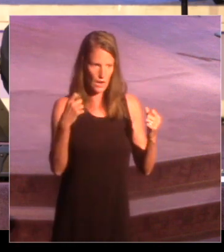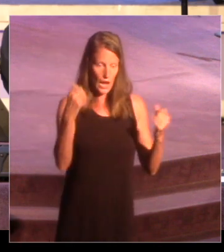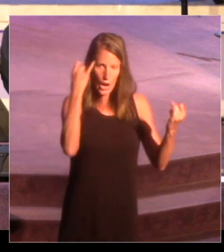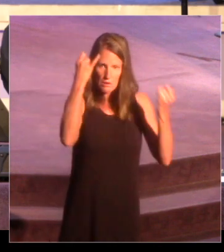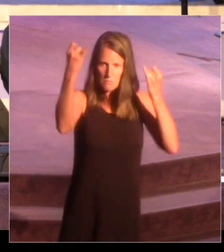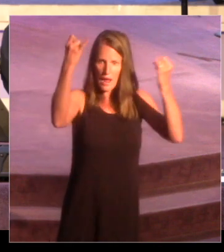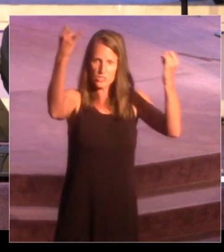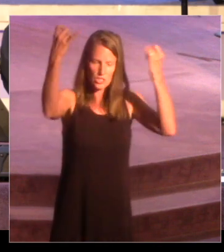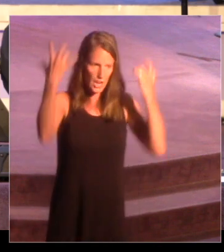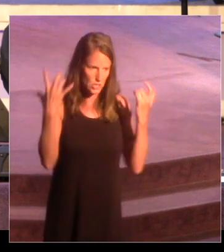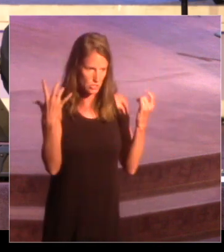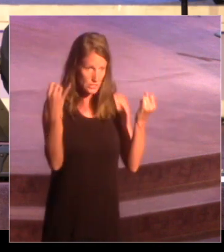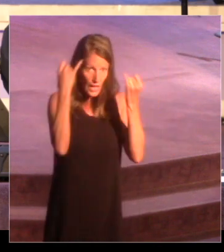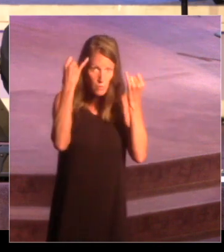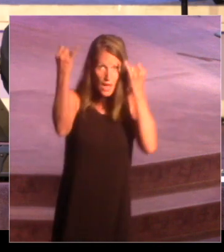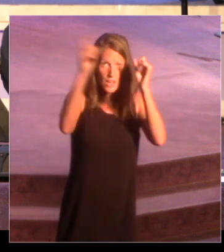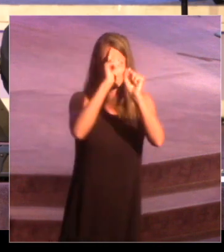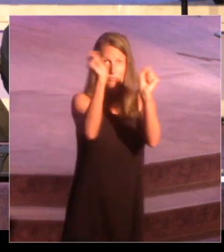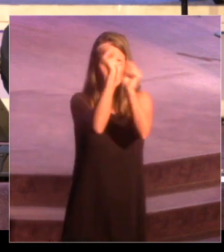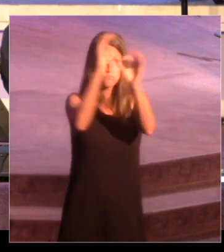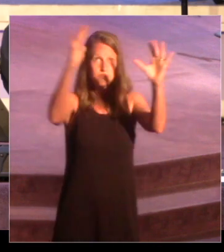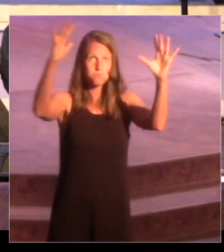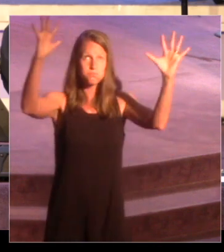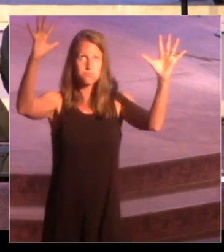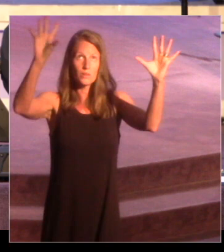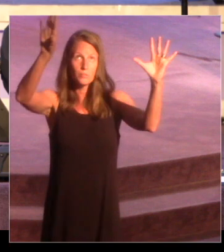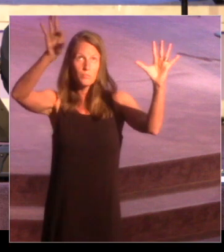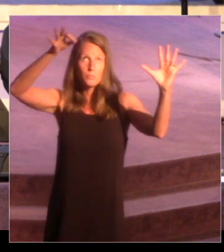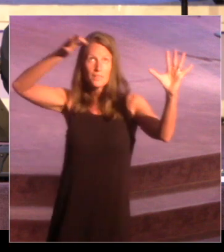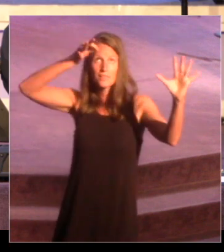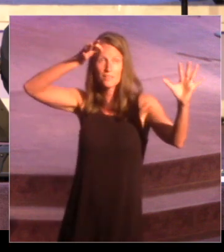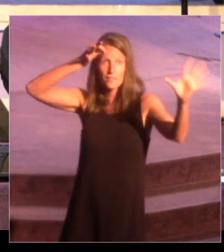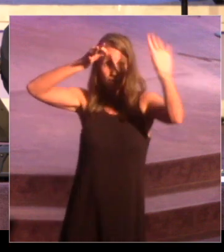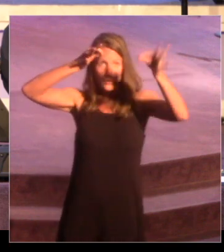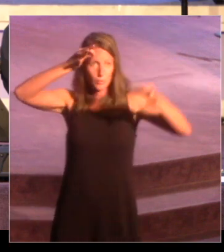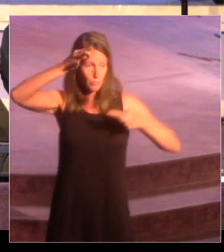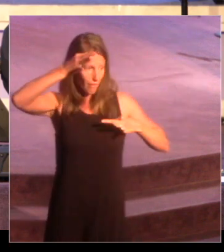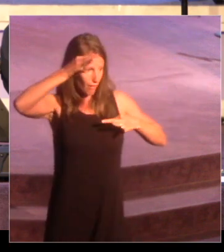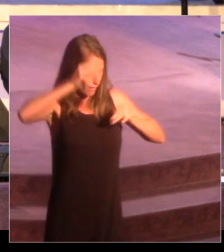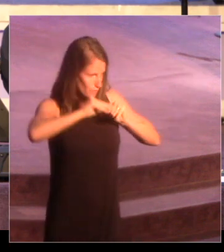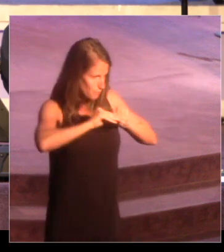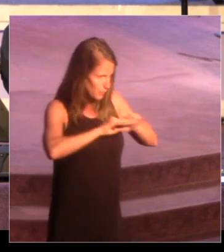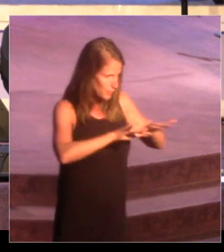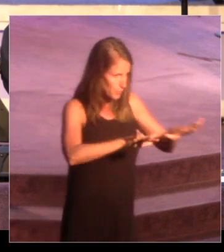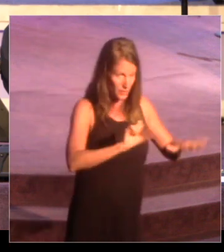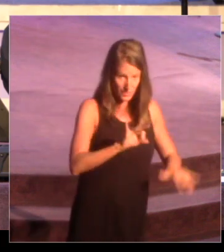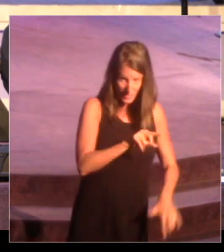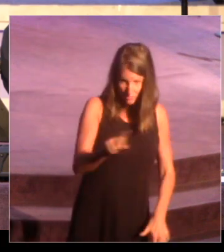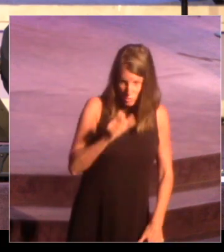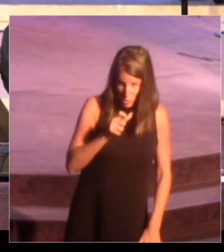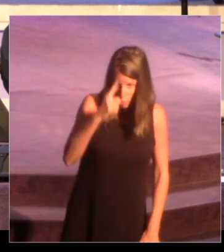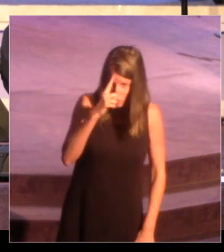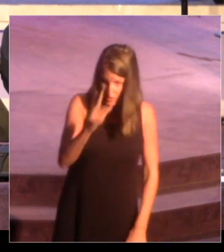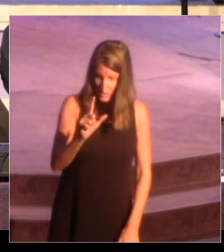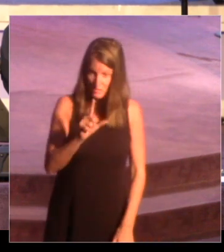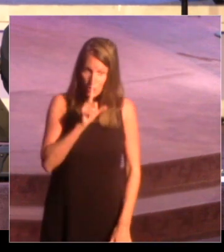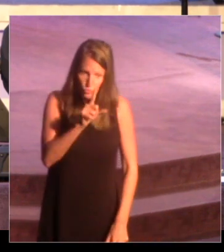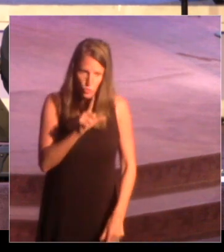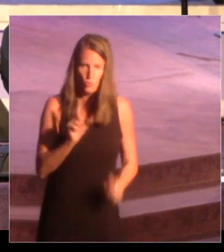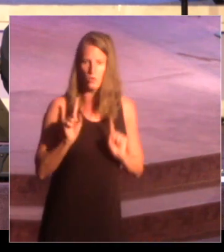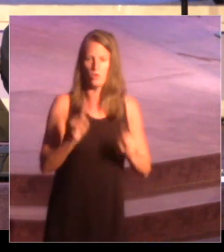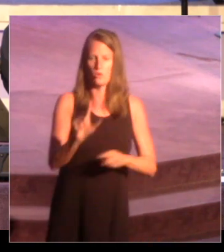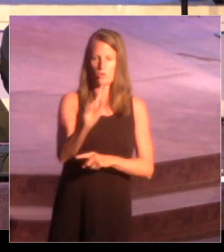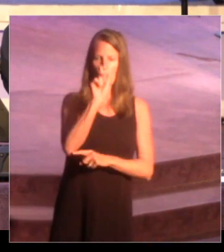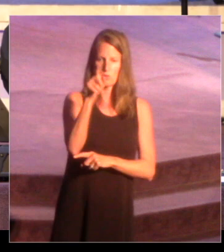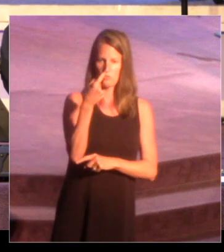imaginations, and our imaginations shape us. If you don't think that's true, take your little kids down the toy aisle at